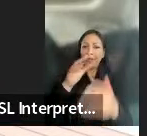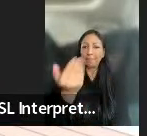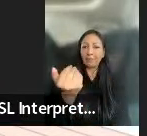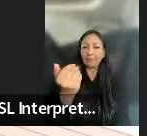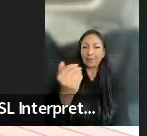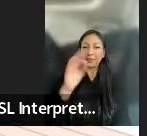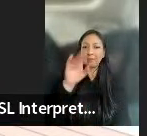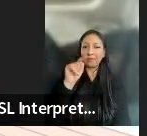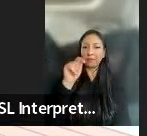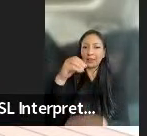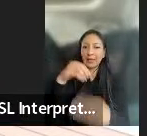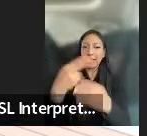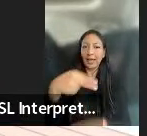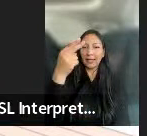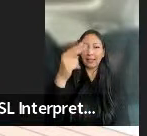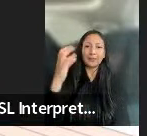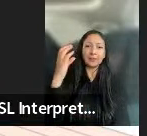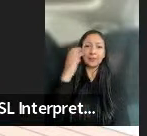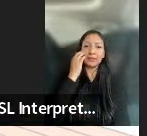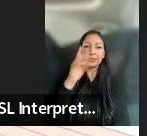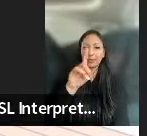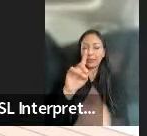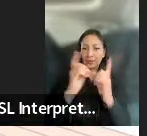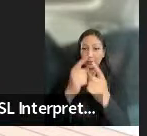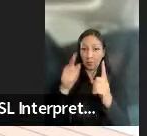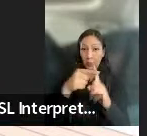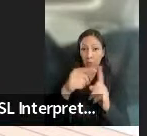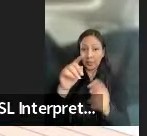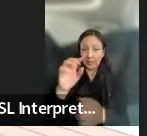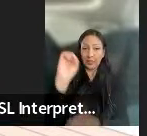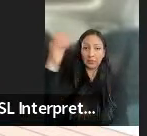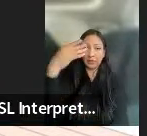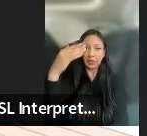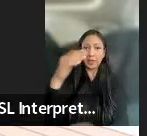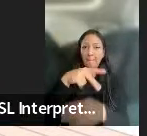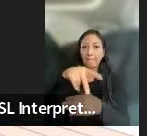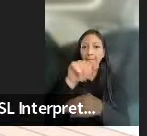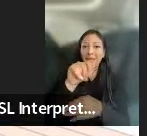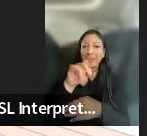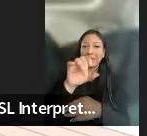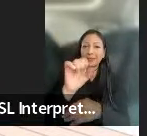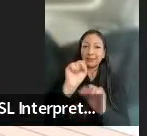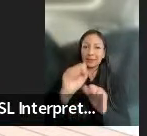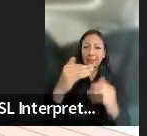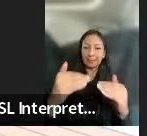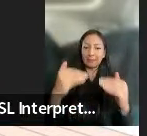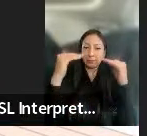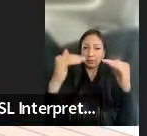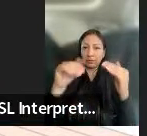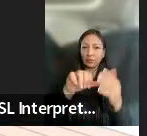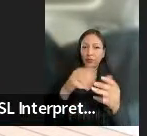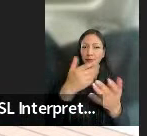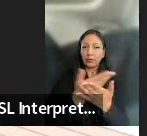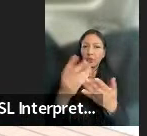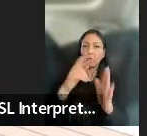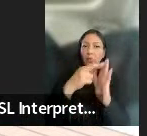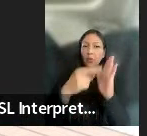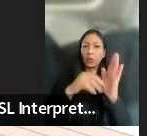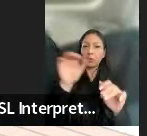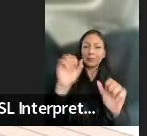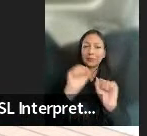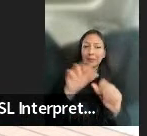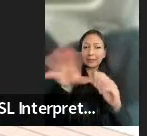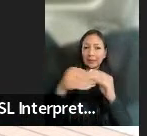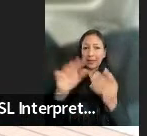higher density districts. When solar panels are elevated to these heights, a couple of new rules kick in. First, a